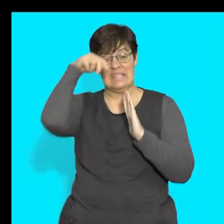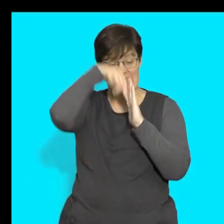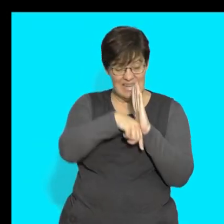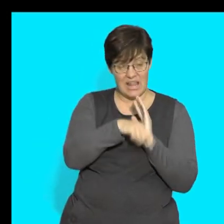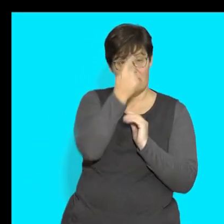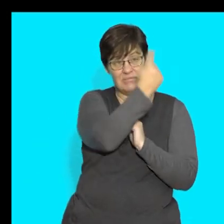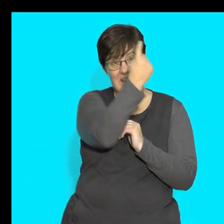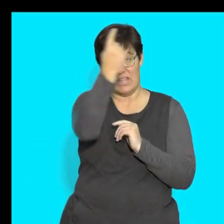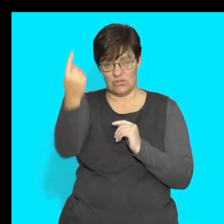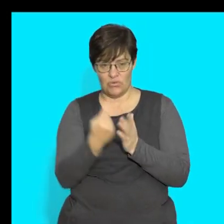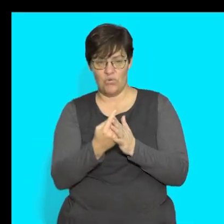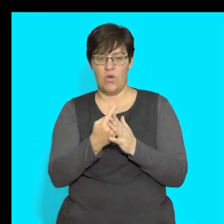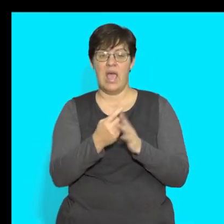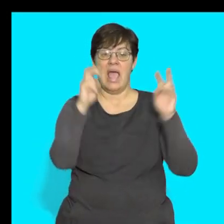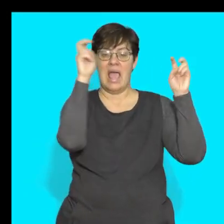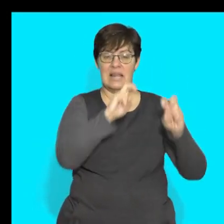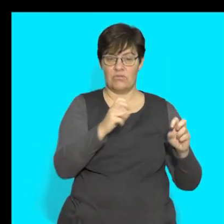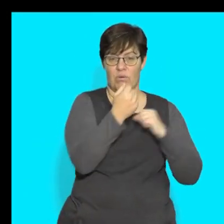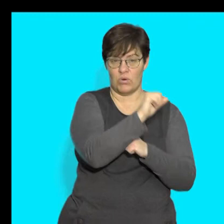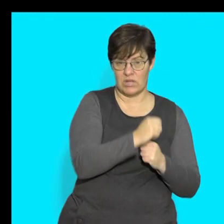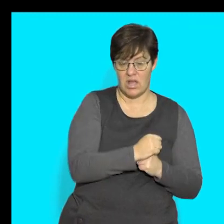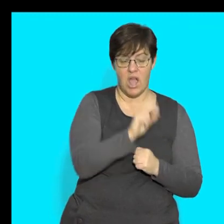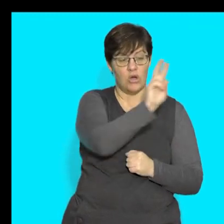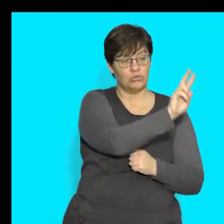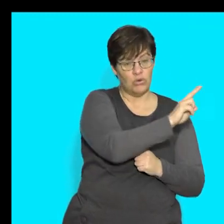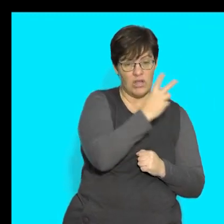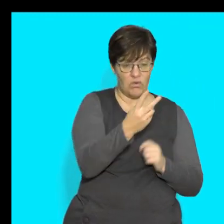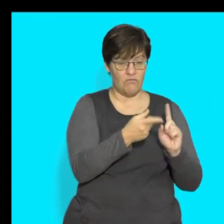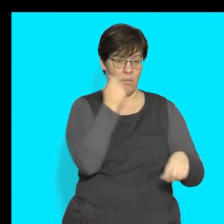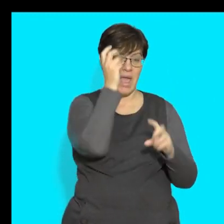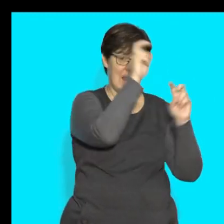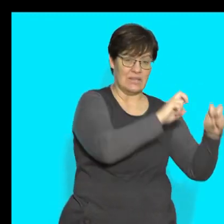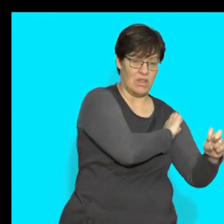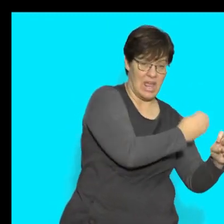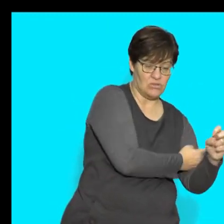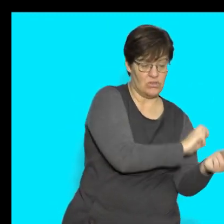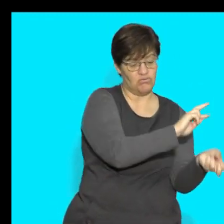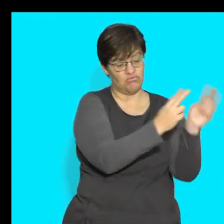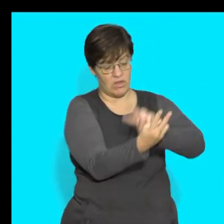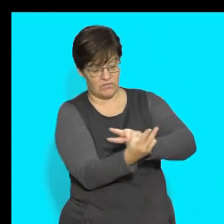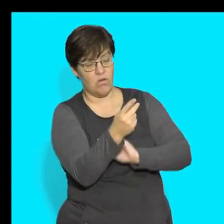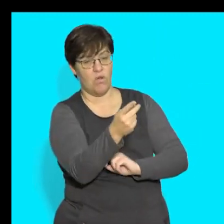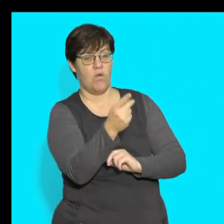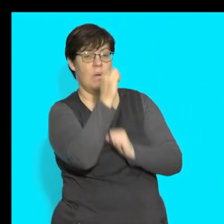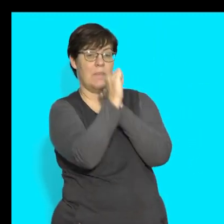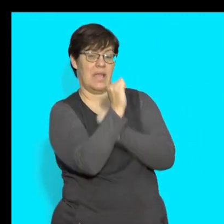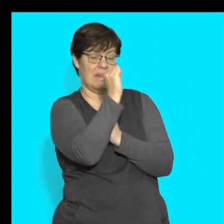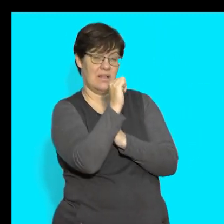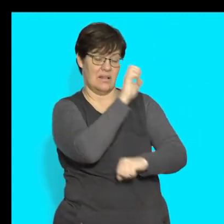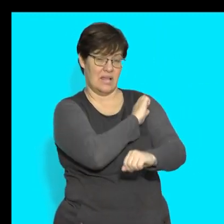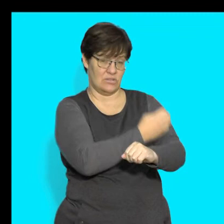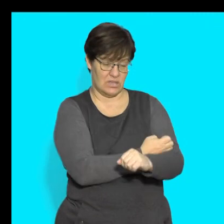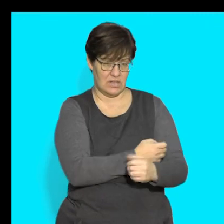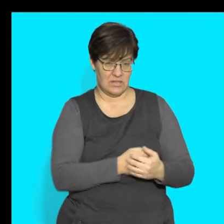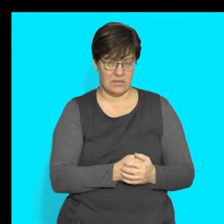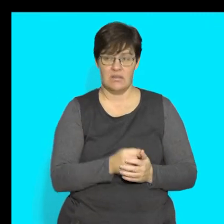the detail that we've gone through. The electric motor, the transfer from electrical energy to mechanical